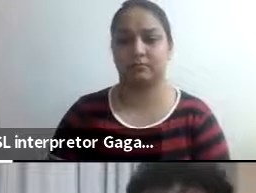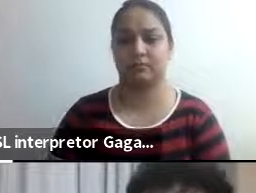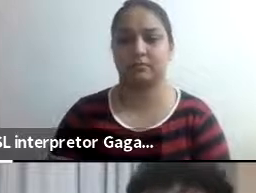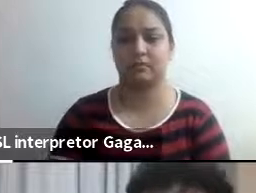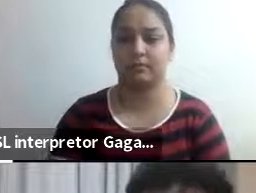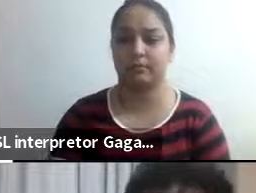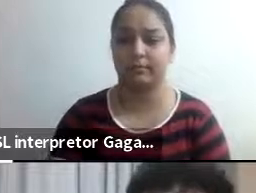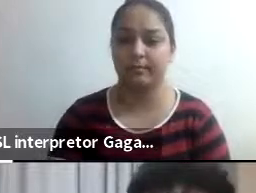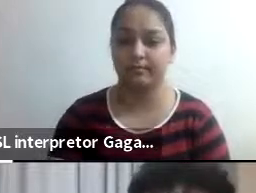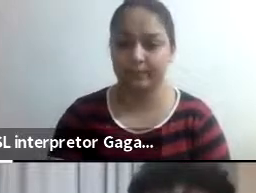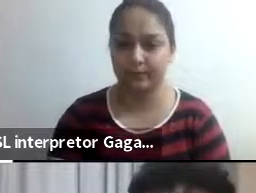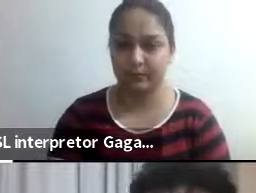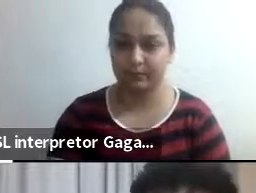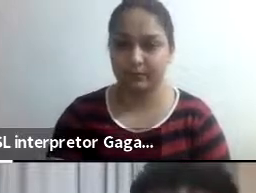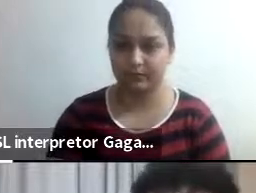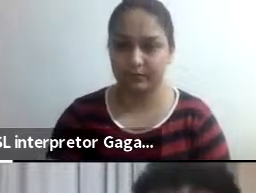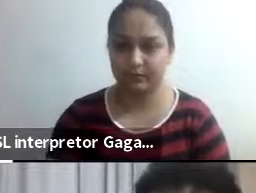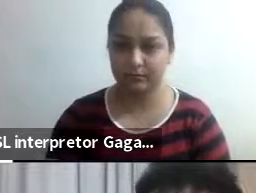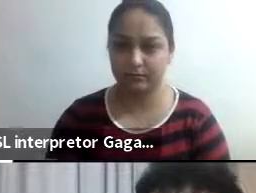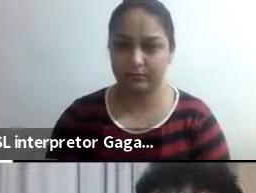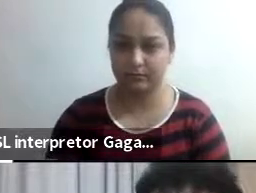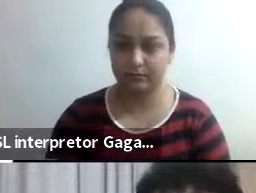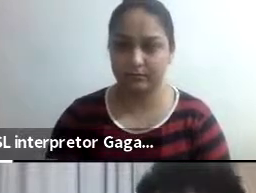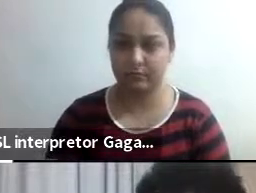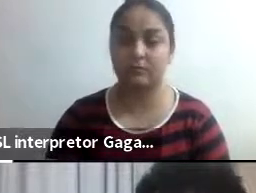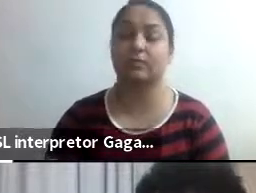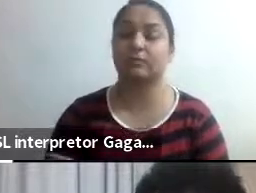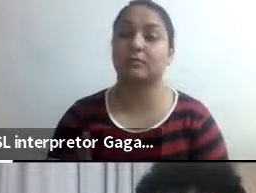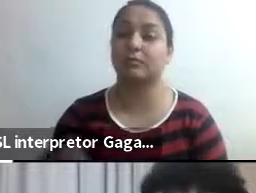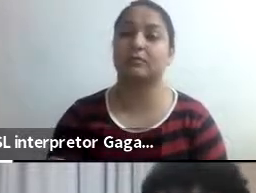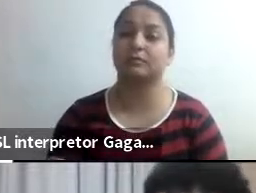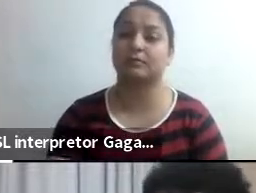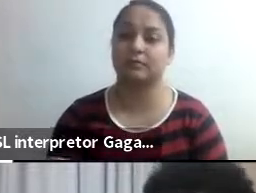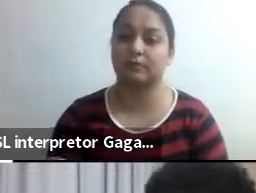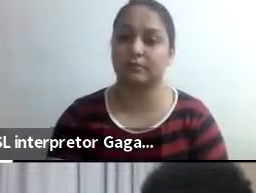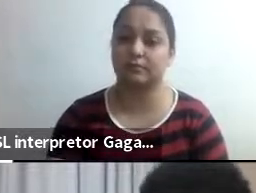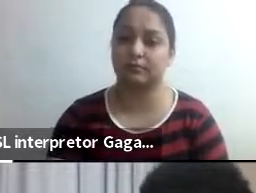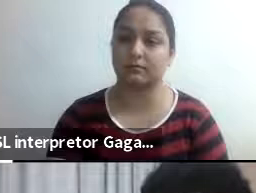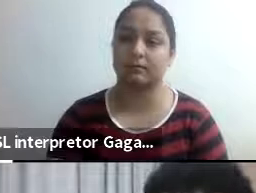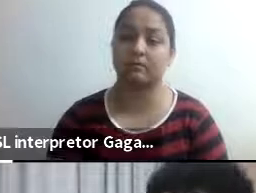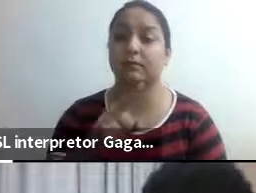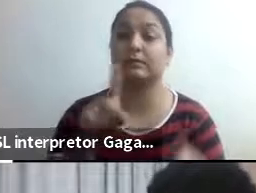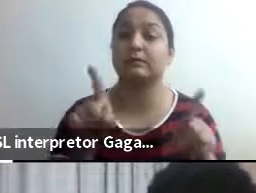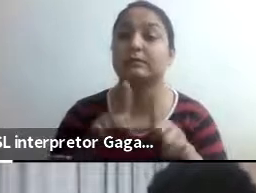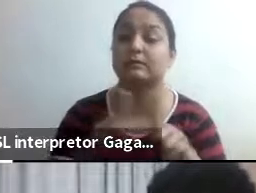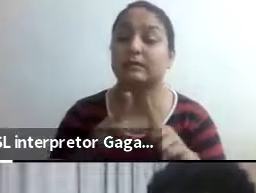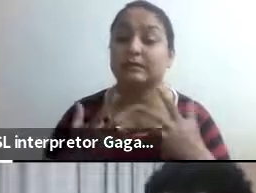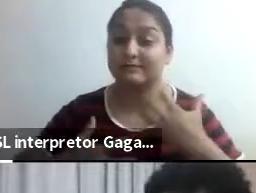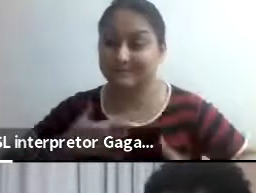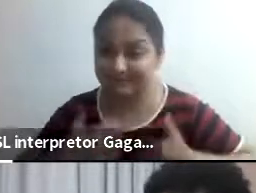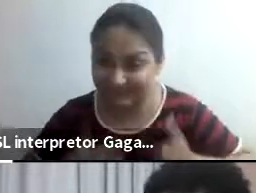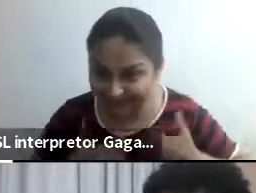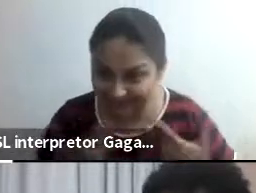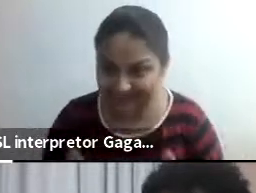sold artifacts that had a certain that inspired a certain kind of morbid fascination